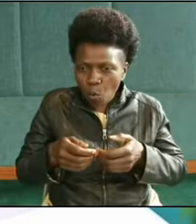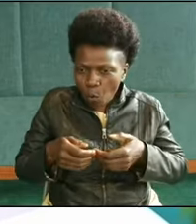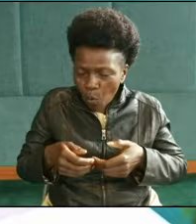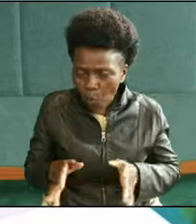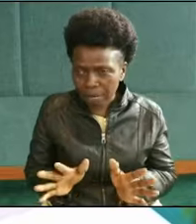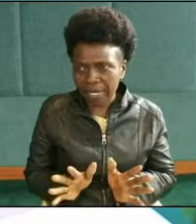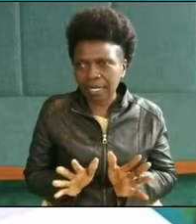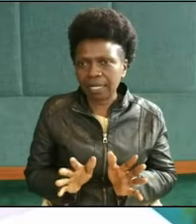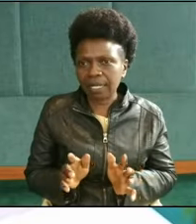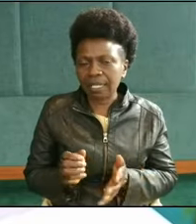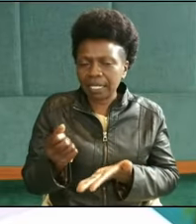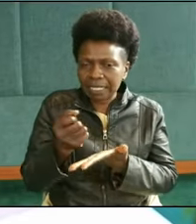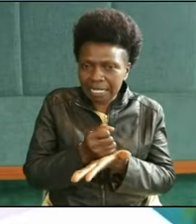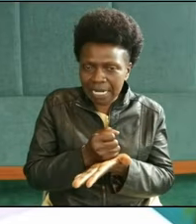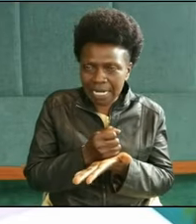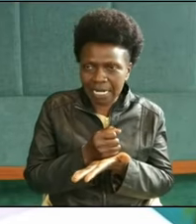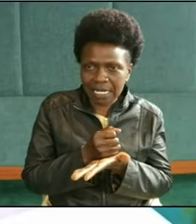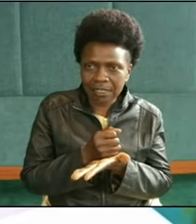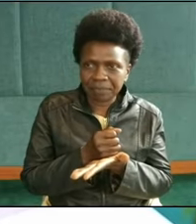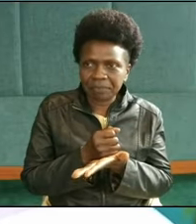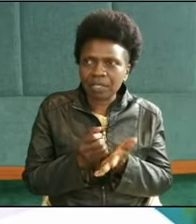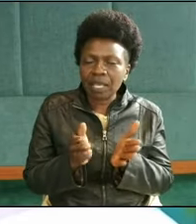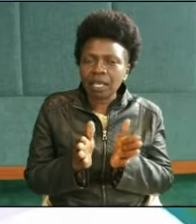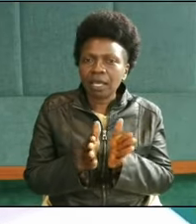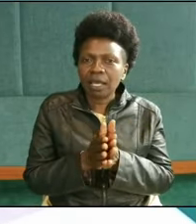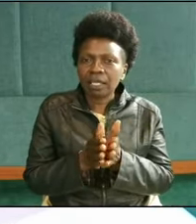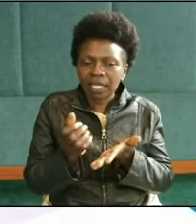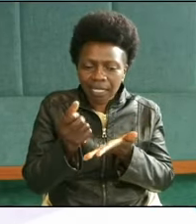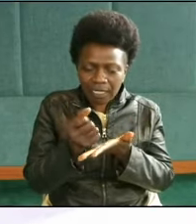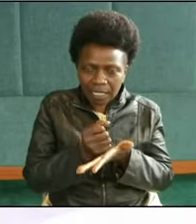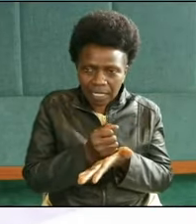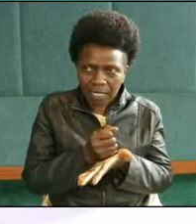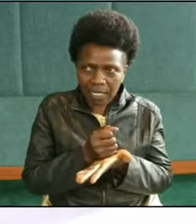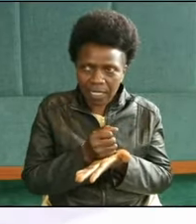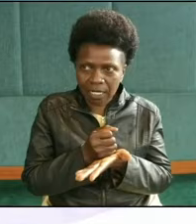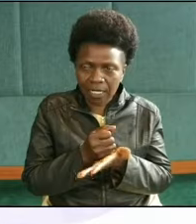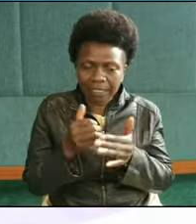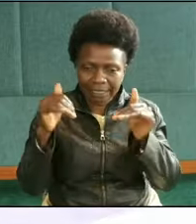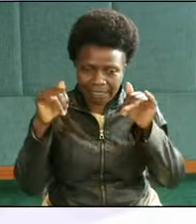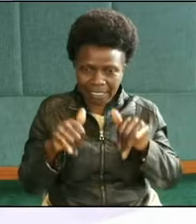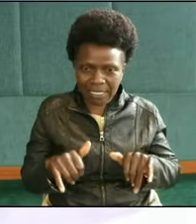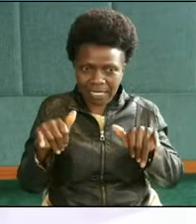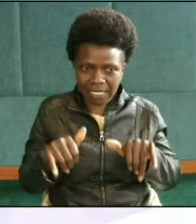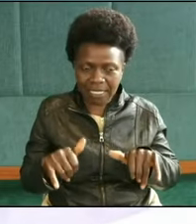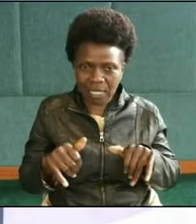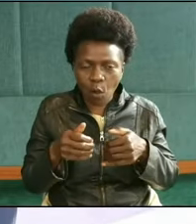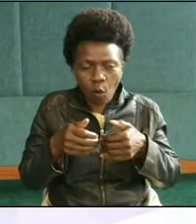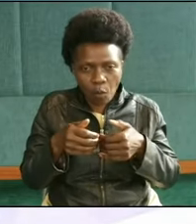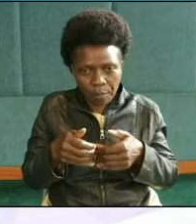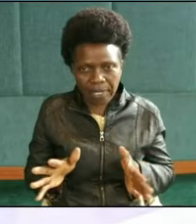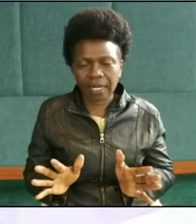open the seal. And the seal stays